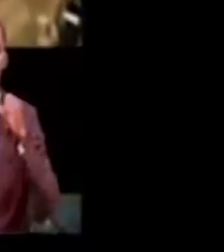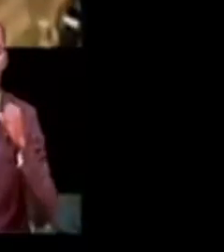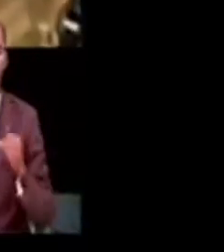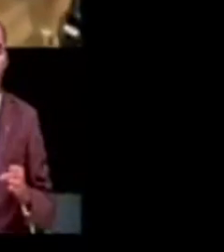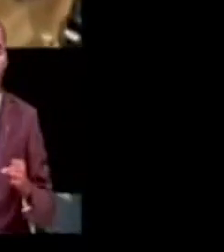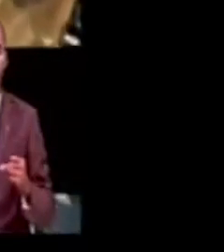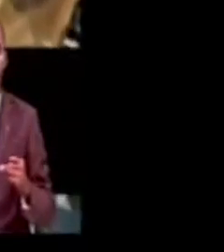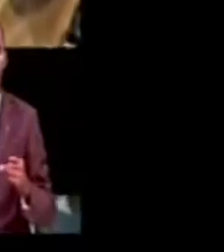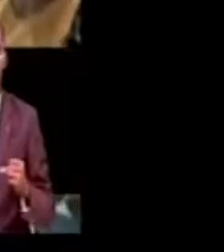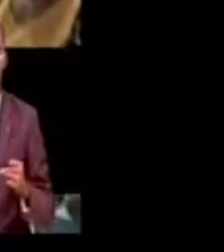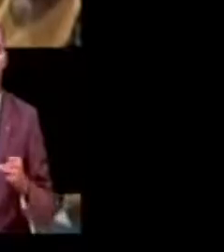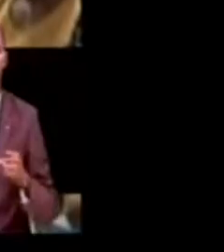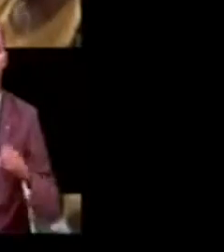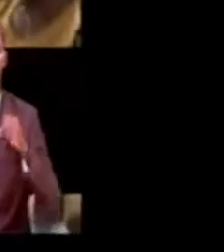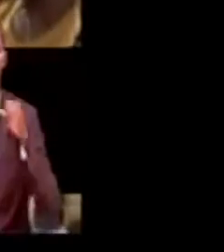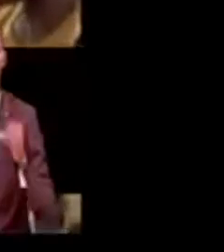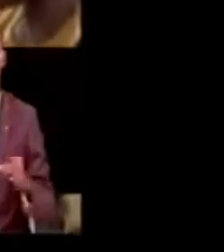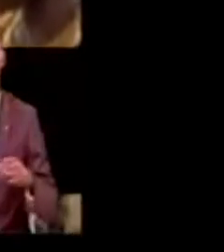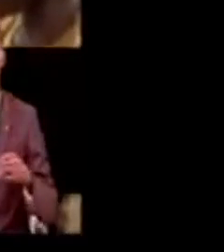his sheep.